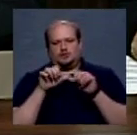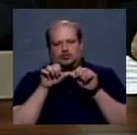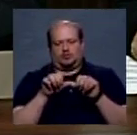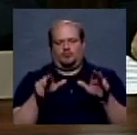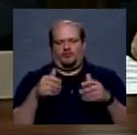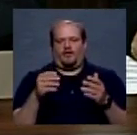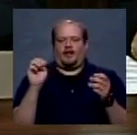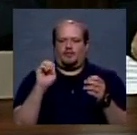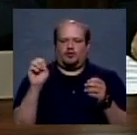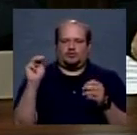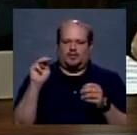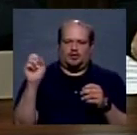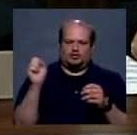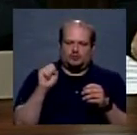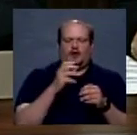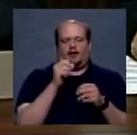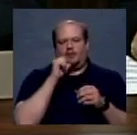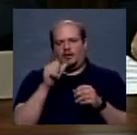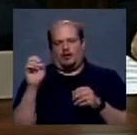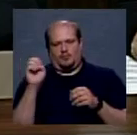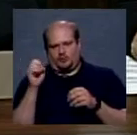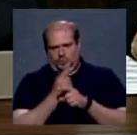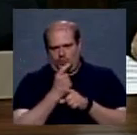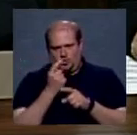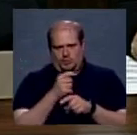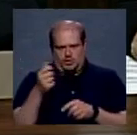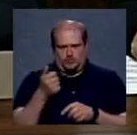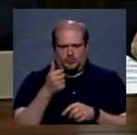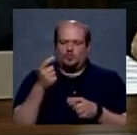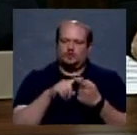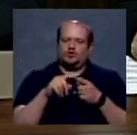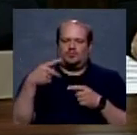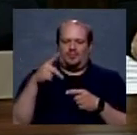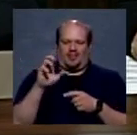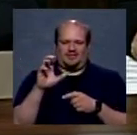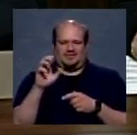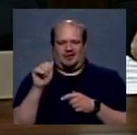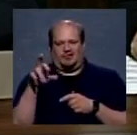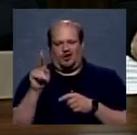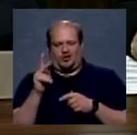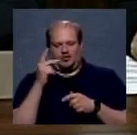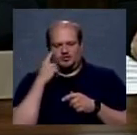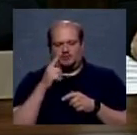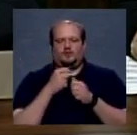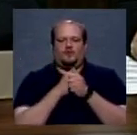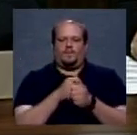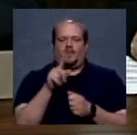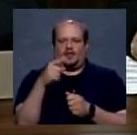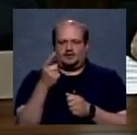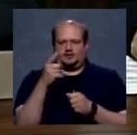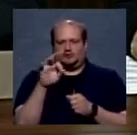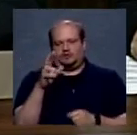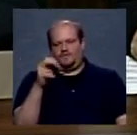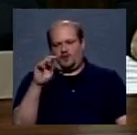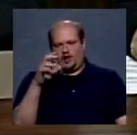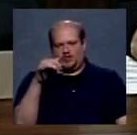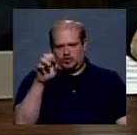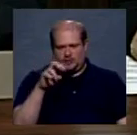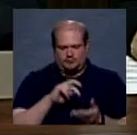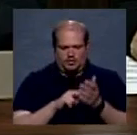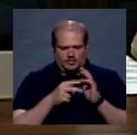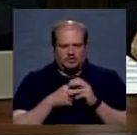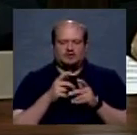emergency medical services and non-emergency routine transports to Pulaski County, Arkansas pursuant to an exclusive franchise, and for the